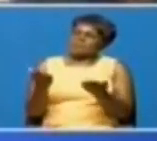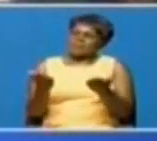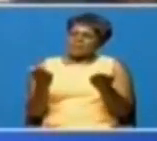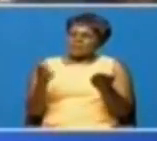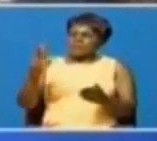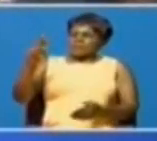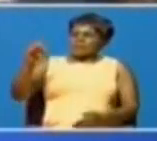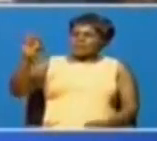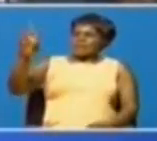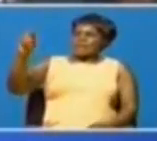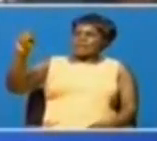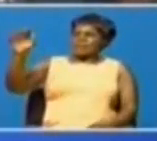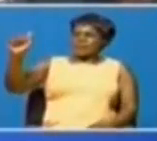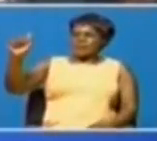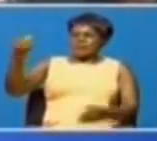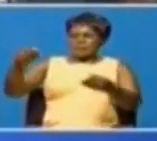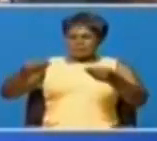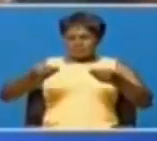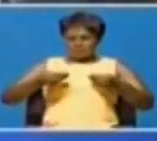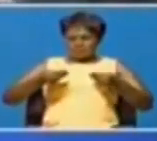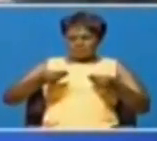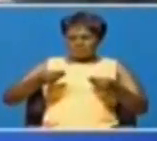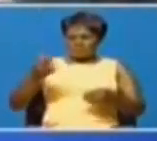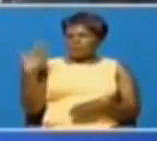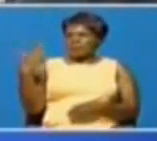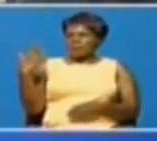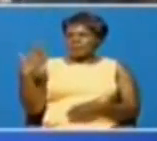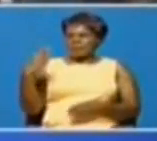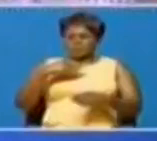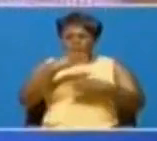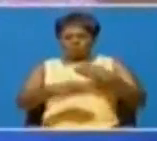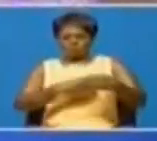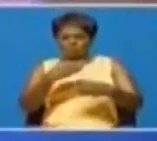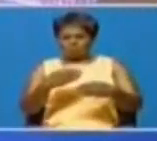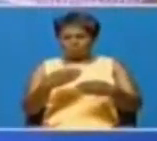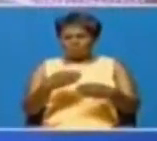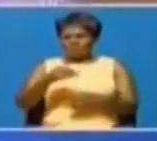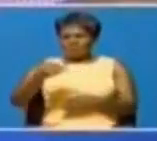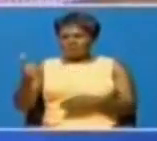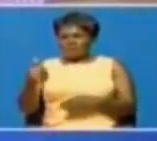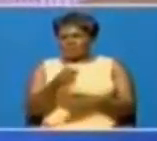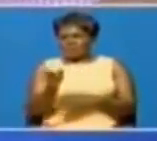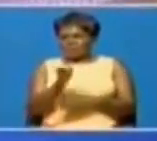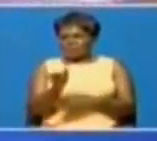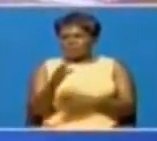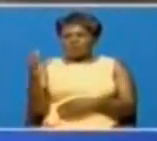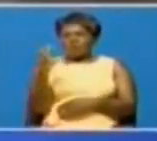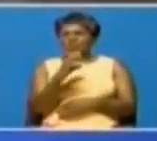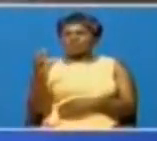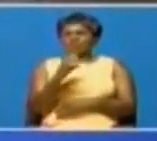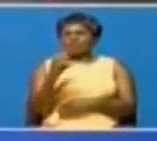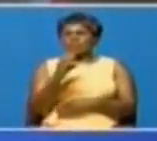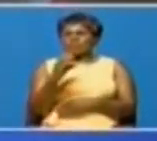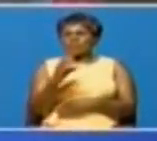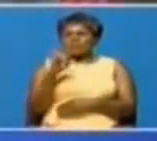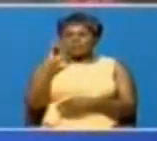wa neema wanaweza kutupatia makaratasi ya kuwa tukiwafungia naye. At a different corner of the market, customers have locked at